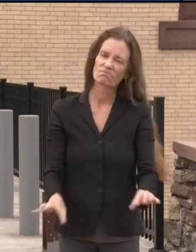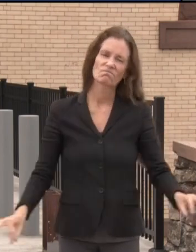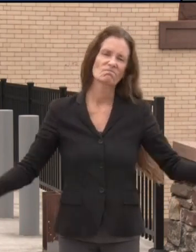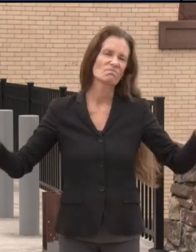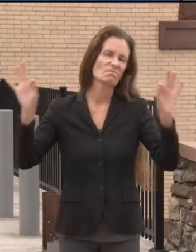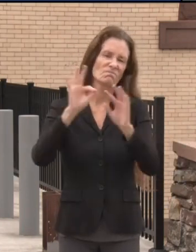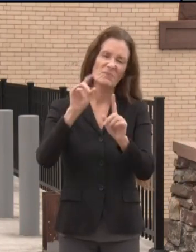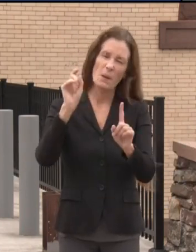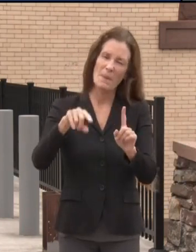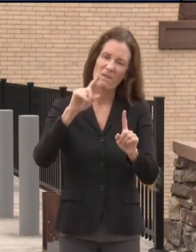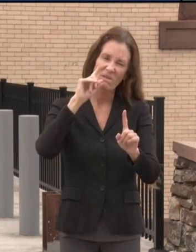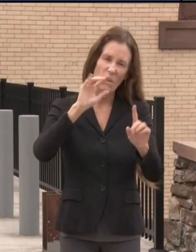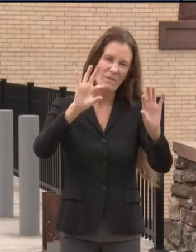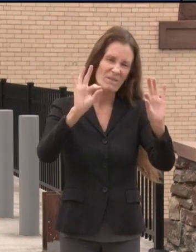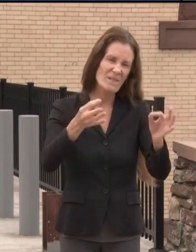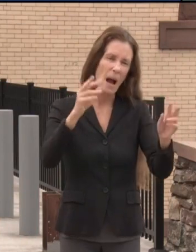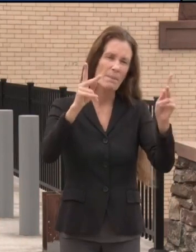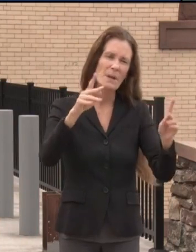whole.